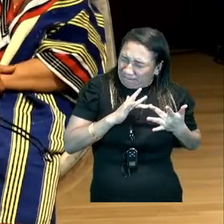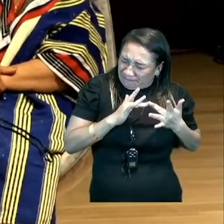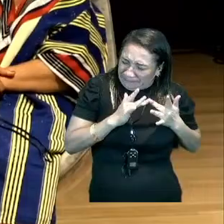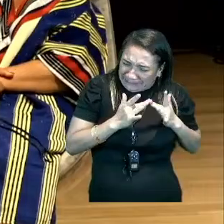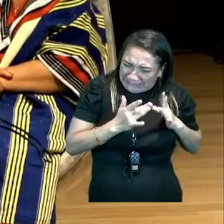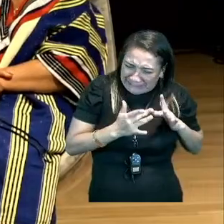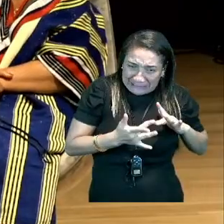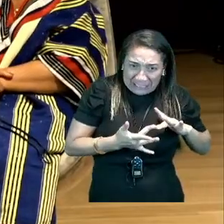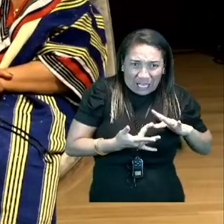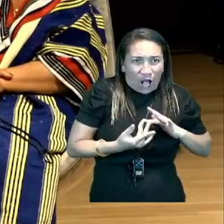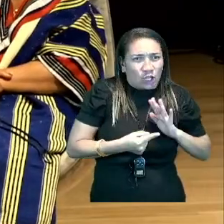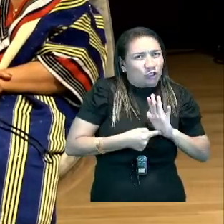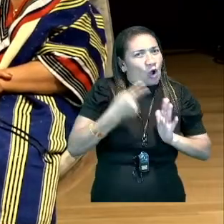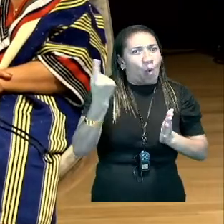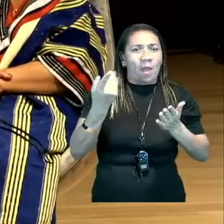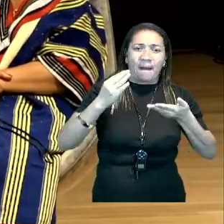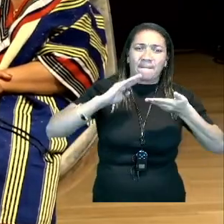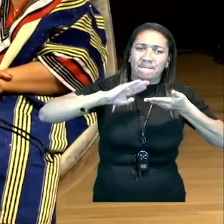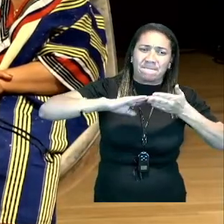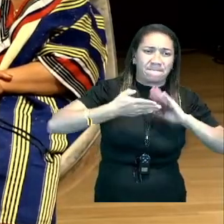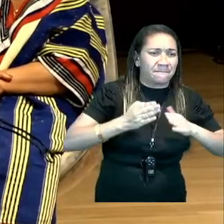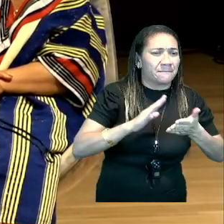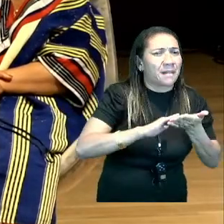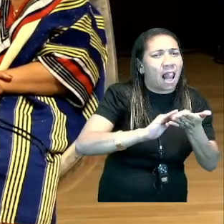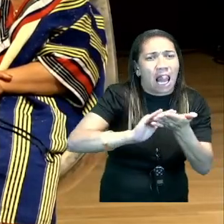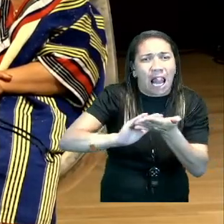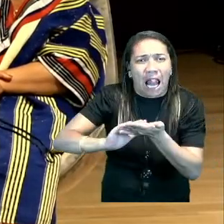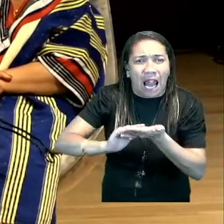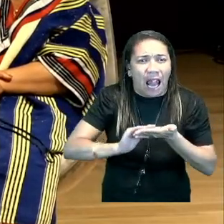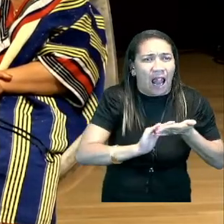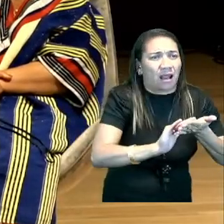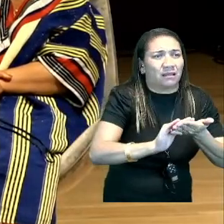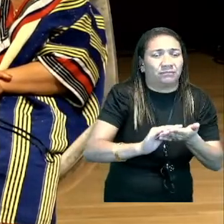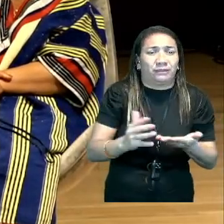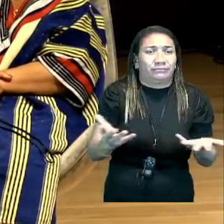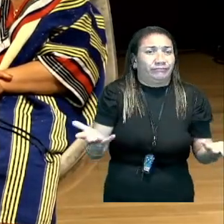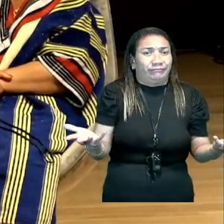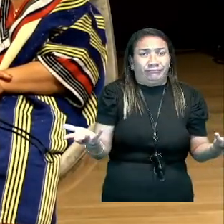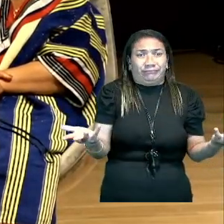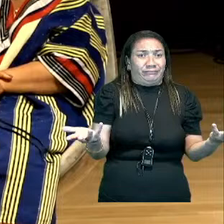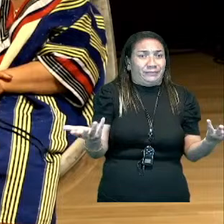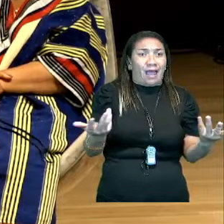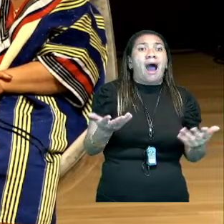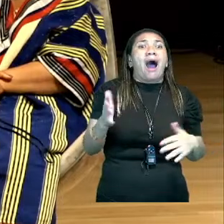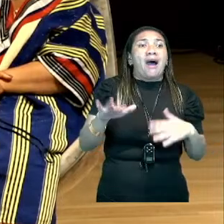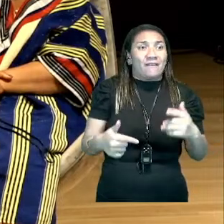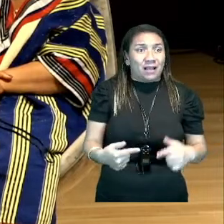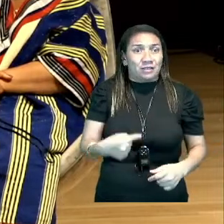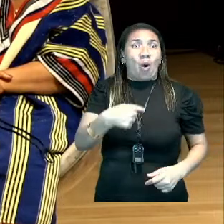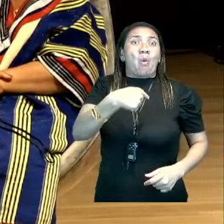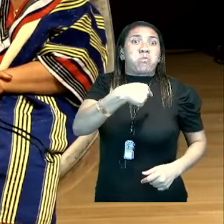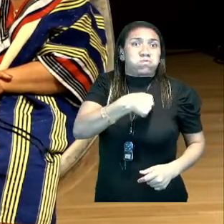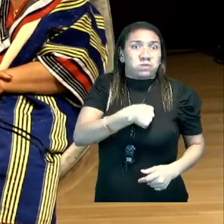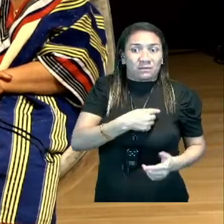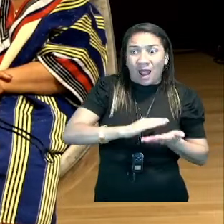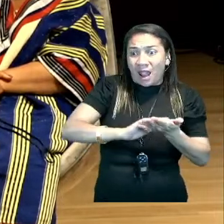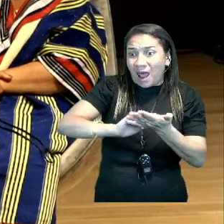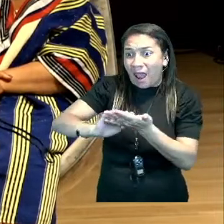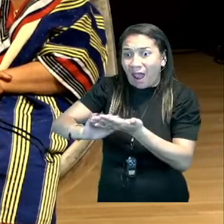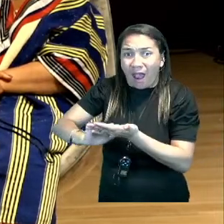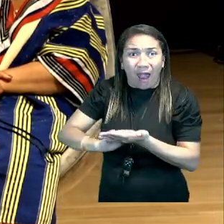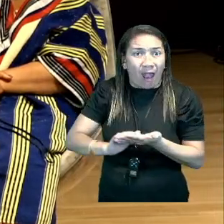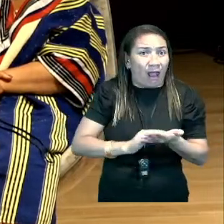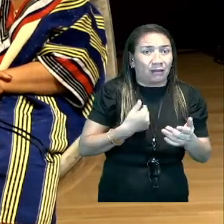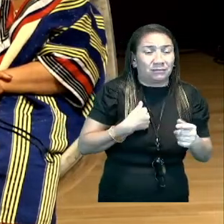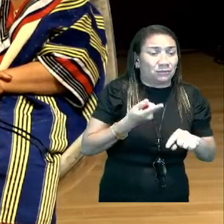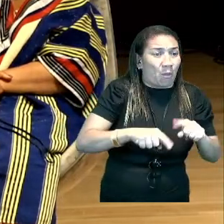sometimes with pain. I would like to solve the problems of those communities instantly, but sadly,